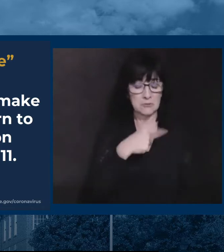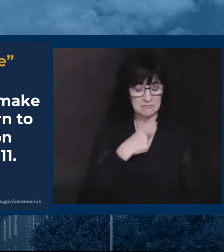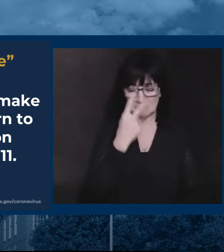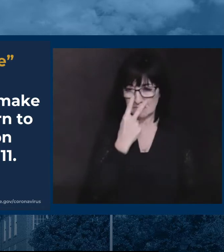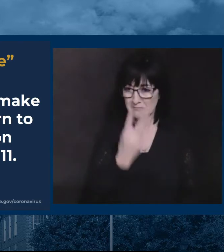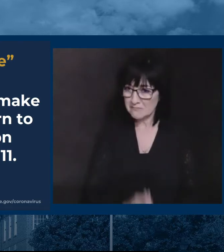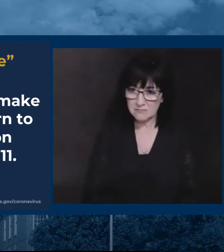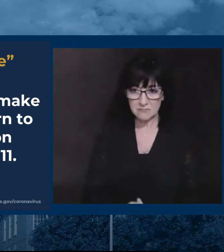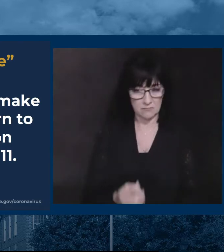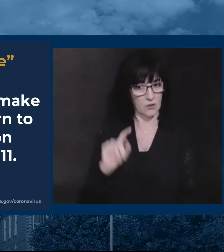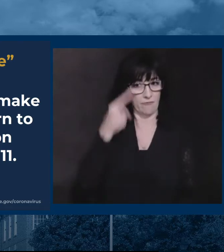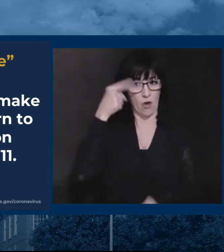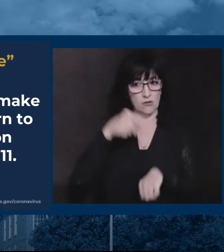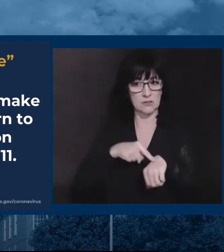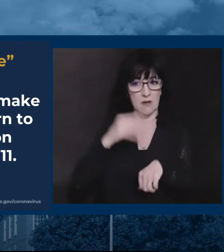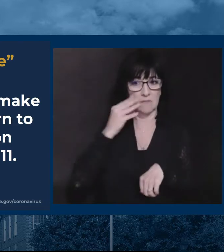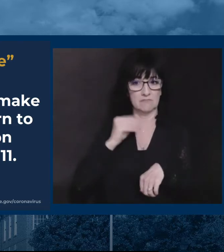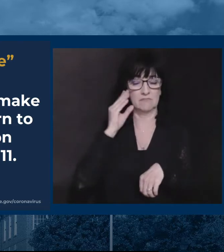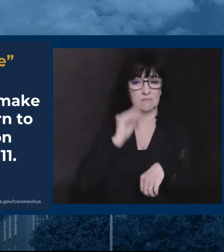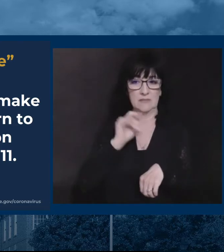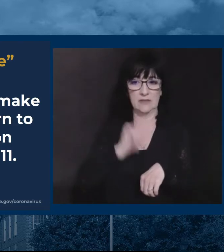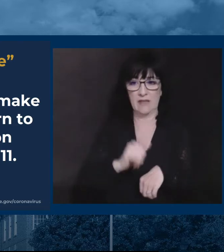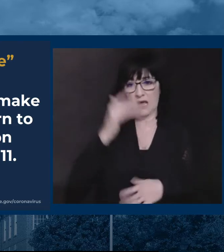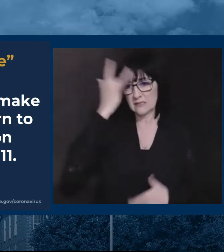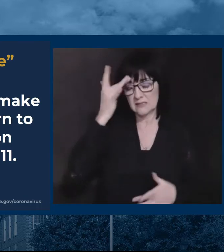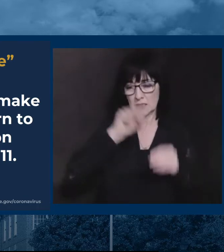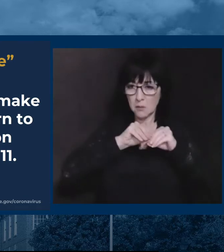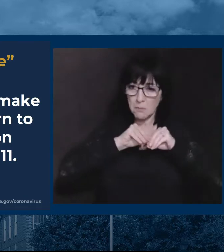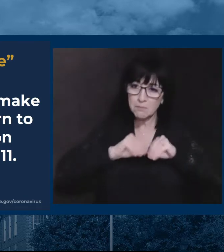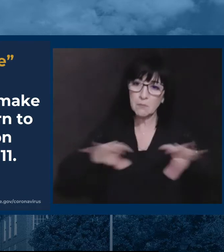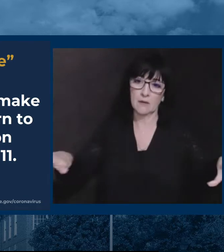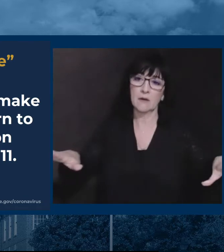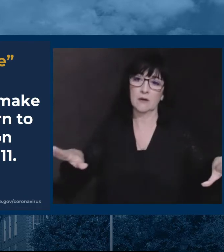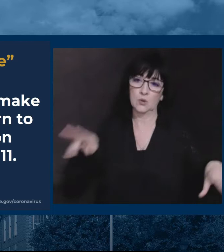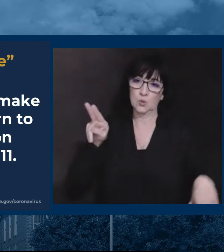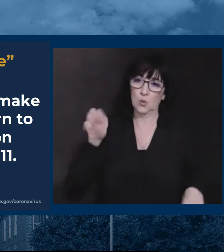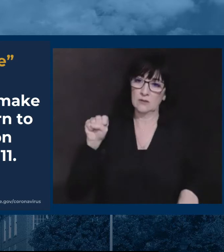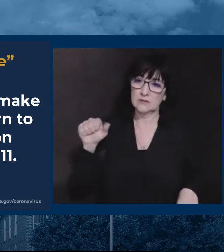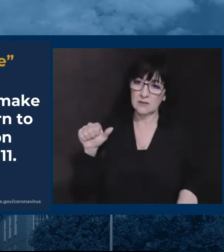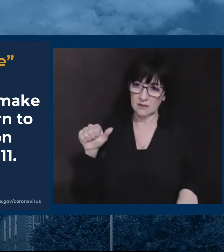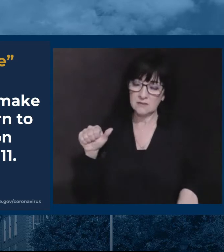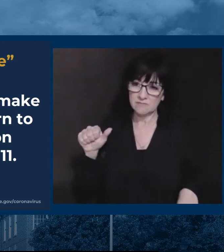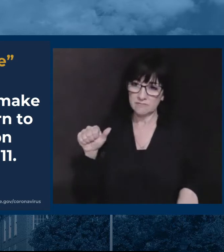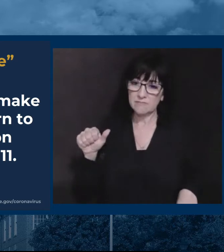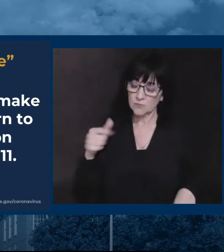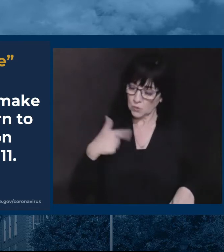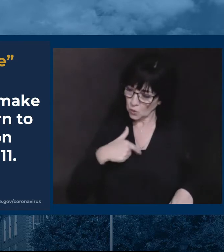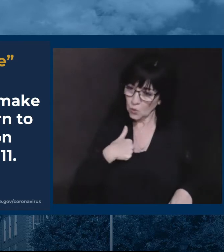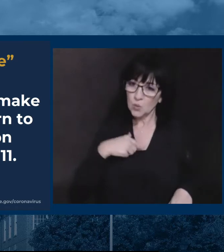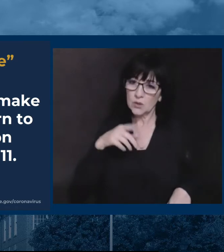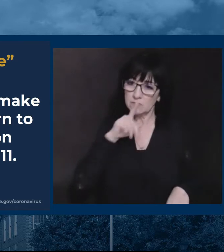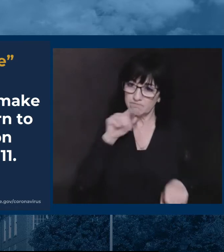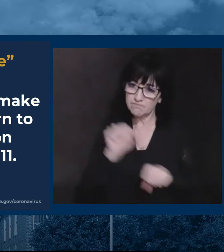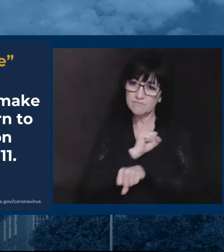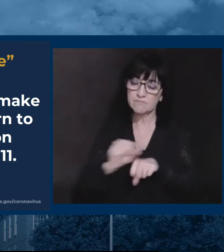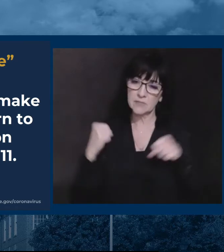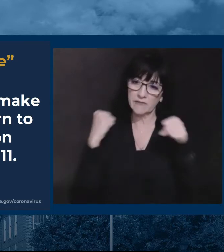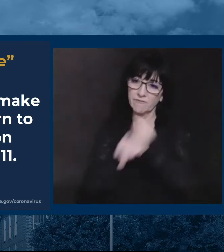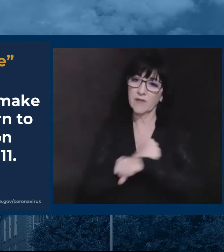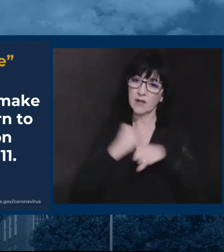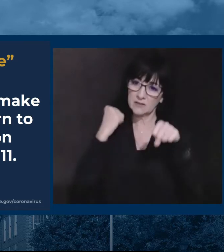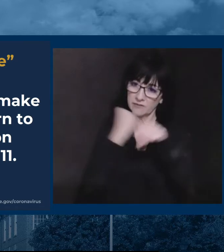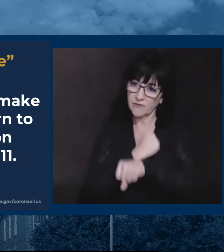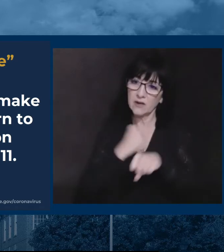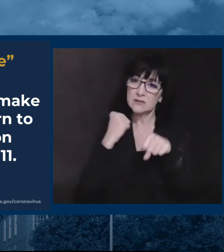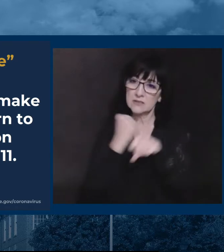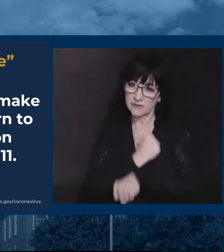lifetime. We have fought the fight. We have beat the virus down once. We're fighting to beat